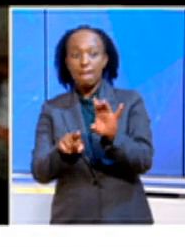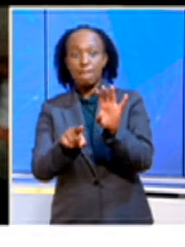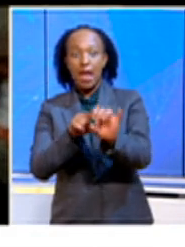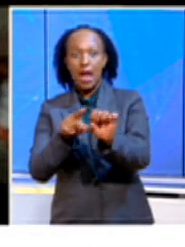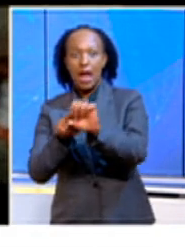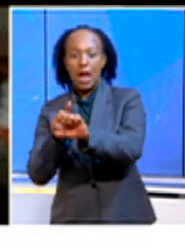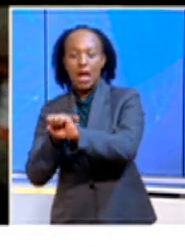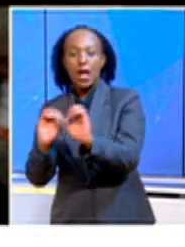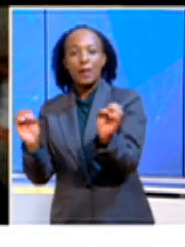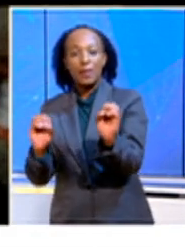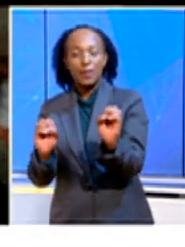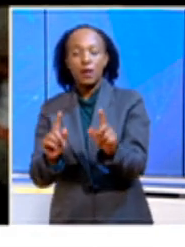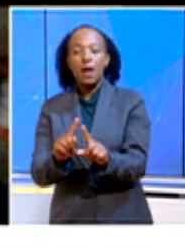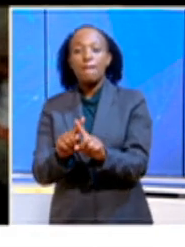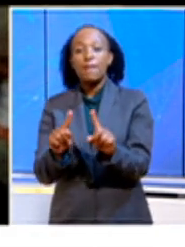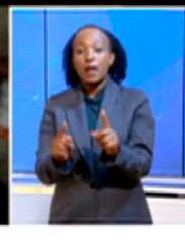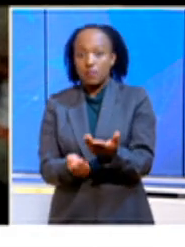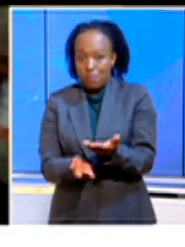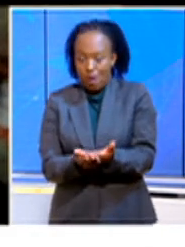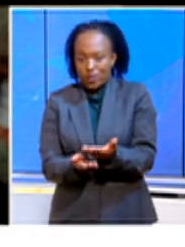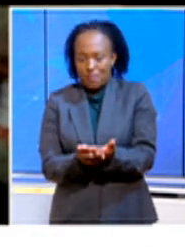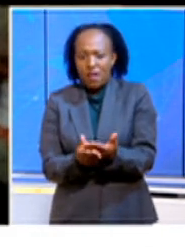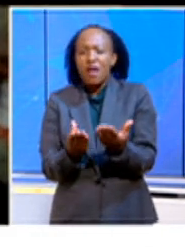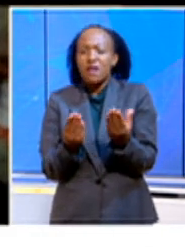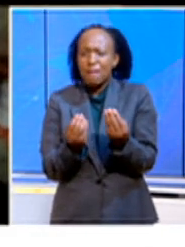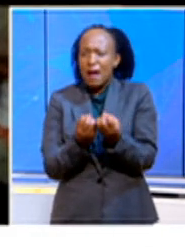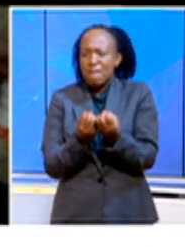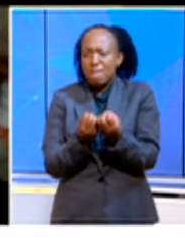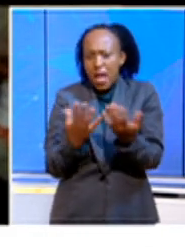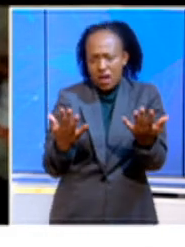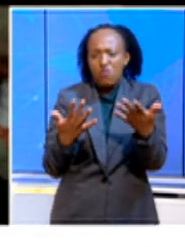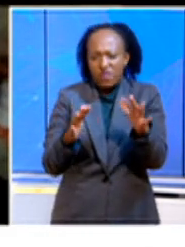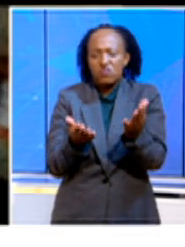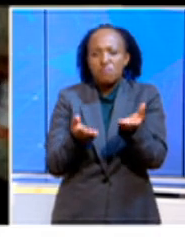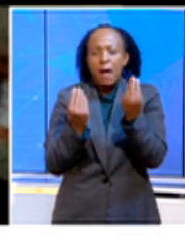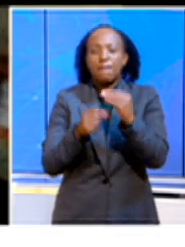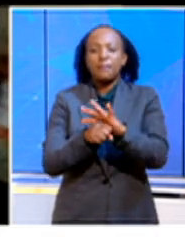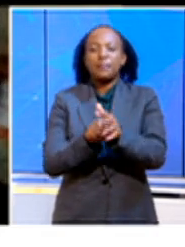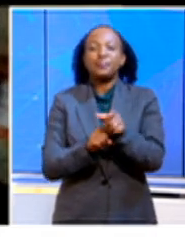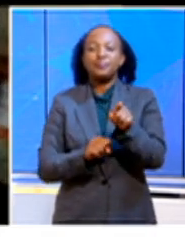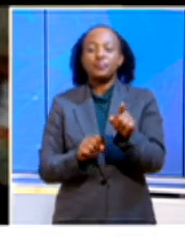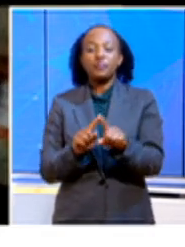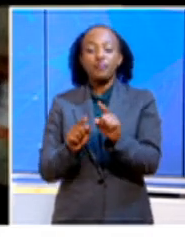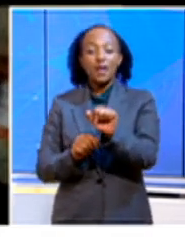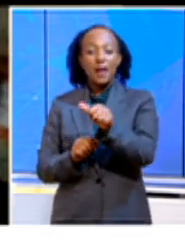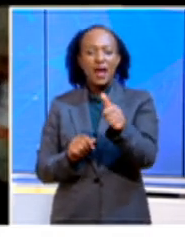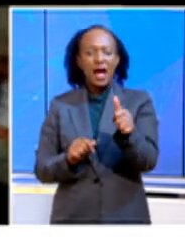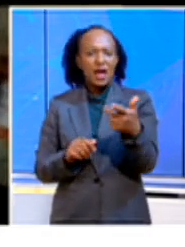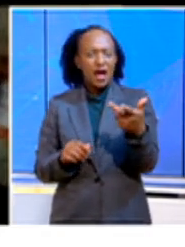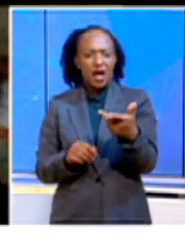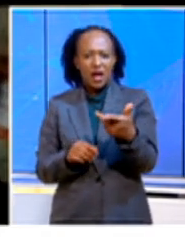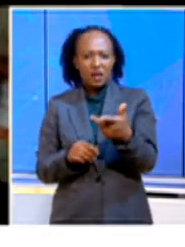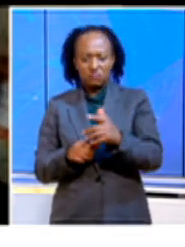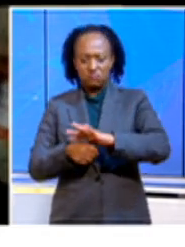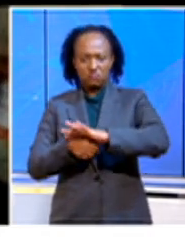And therefore, but we potentially had a very large number of people infected. But there's quite a range where there's an unknown variable.